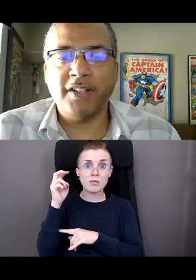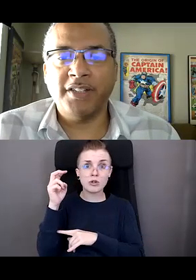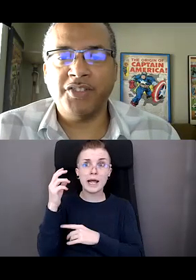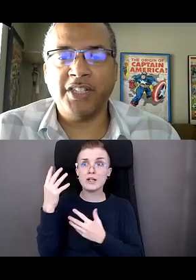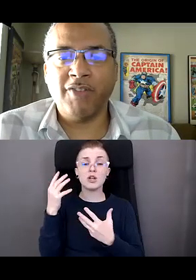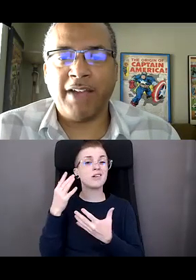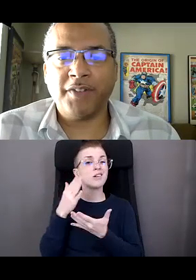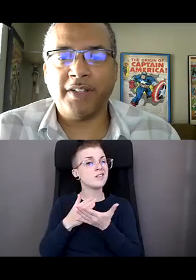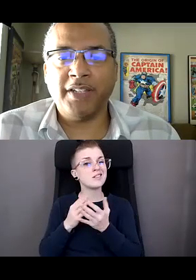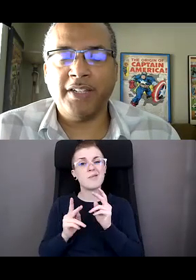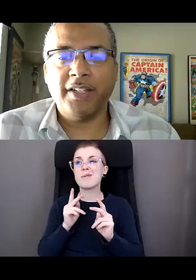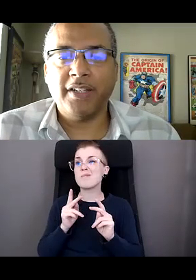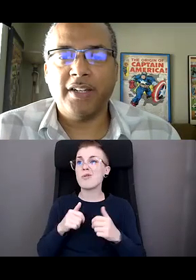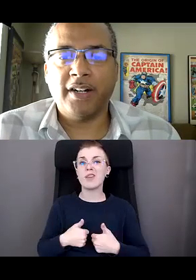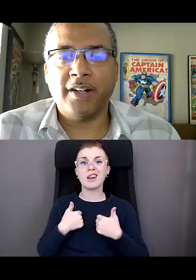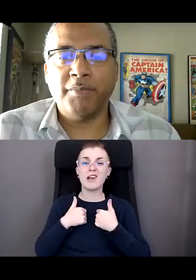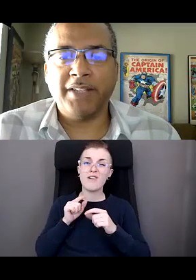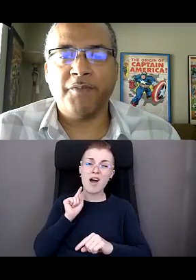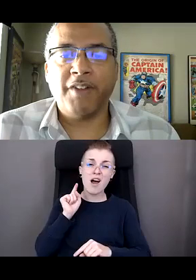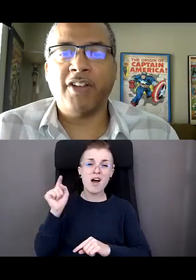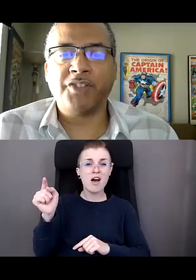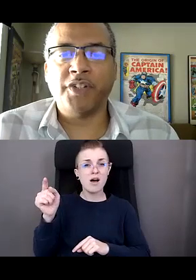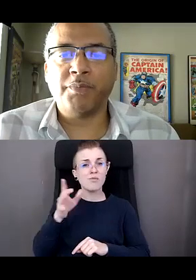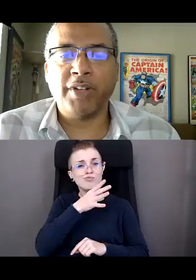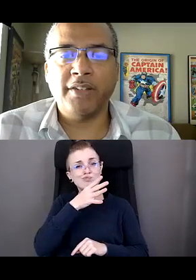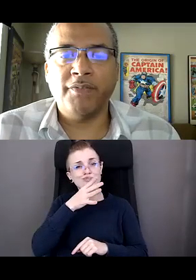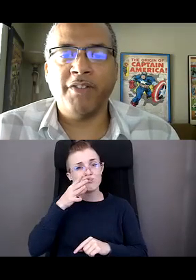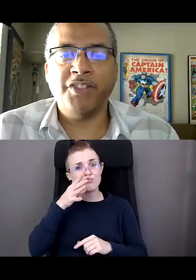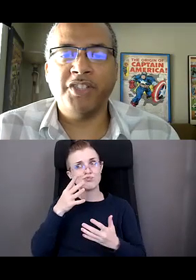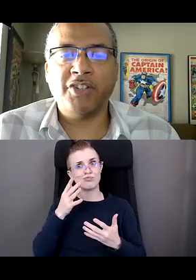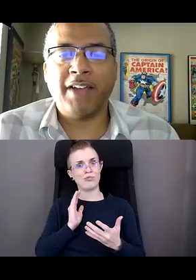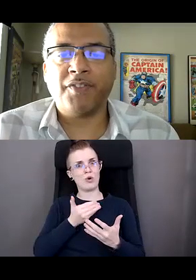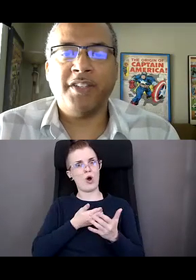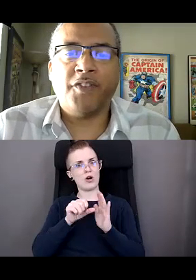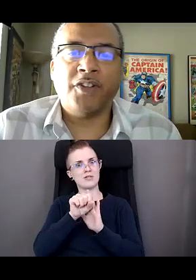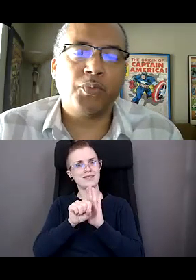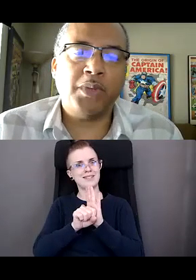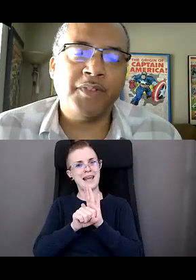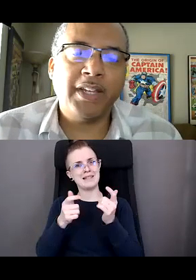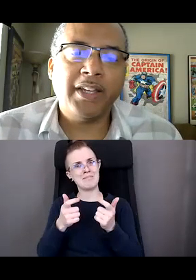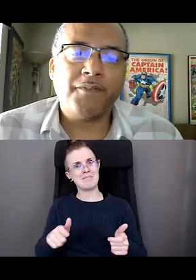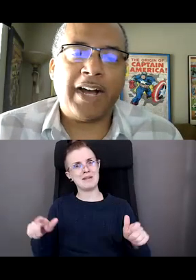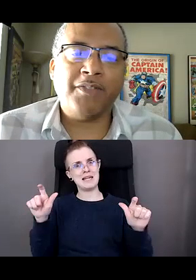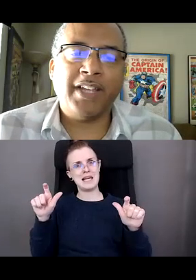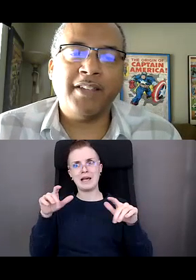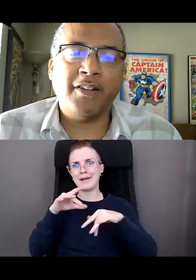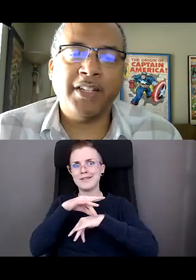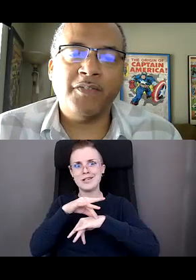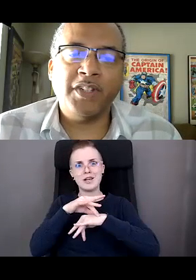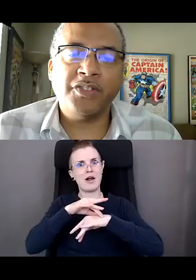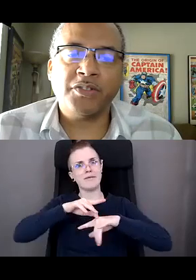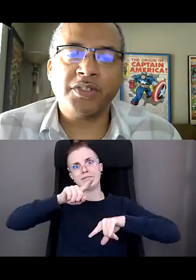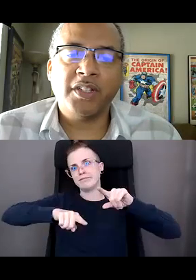very geographically, has a very large footprint and very geographically diverse. We've found that there